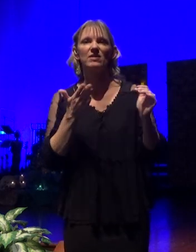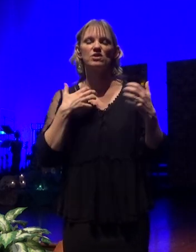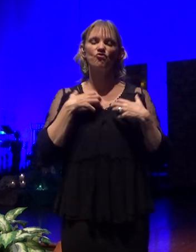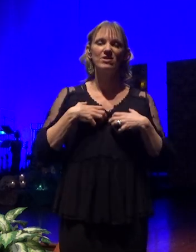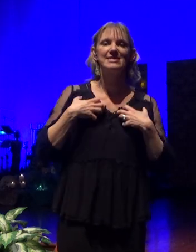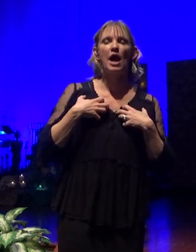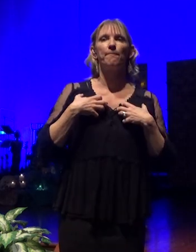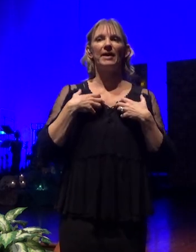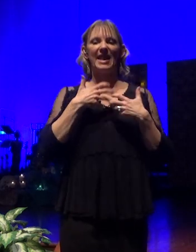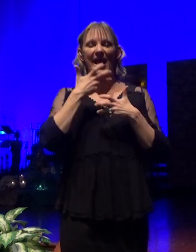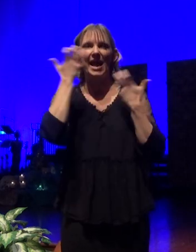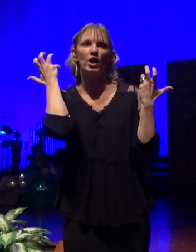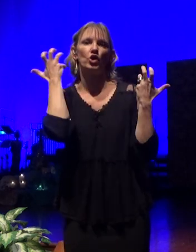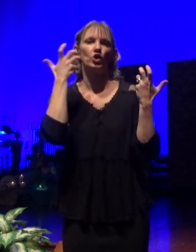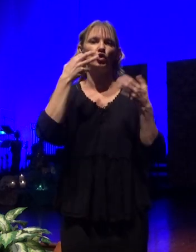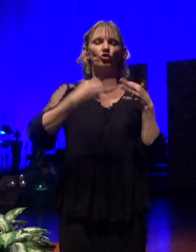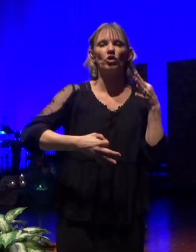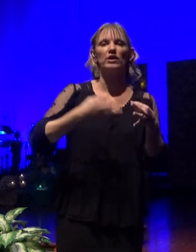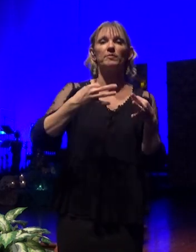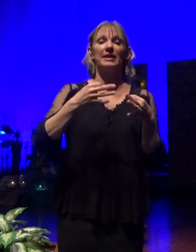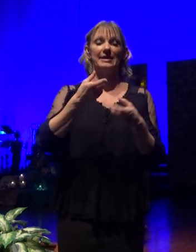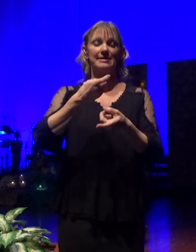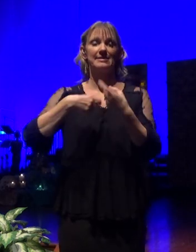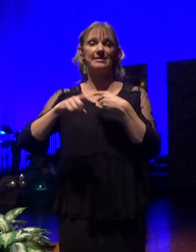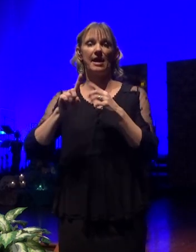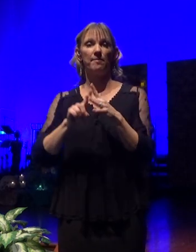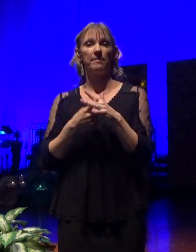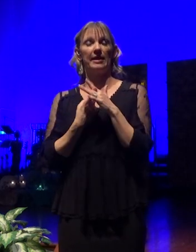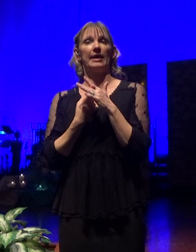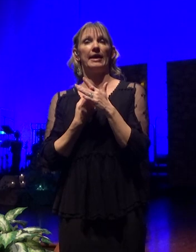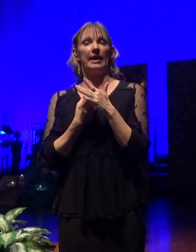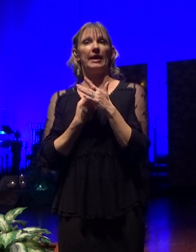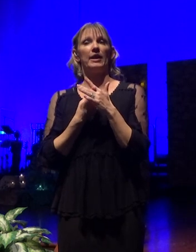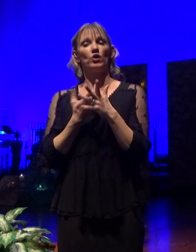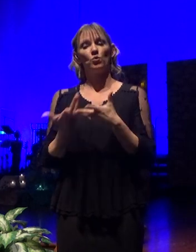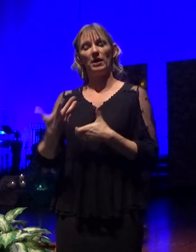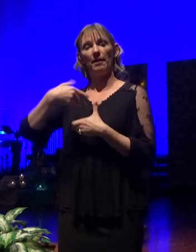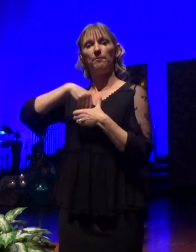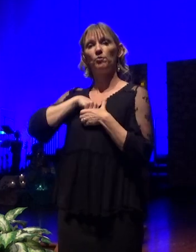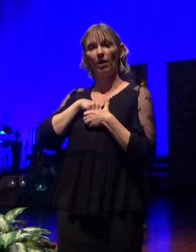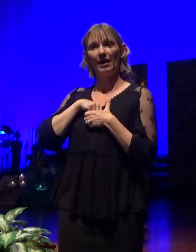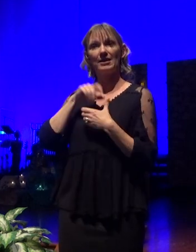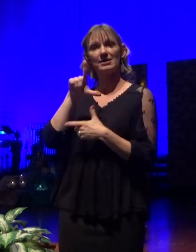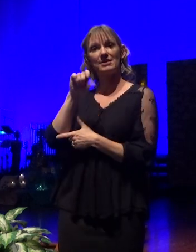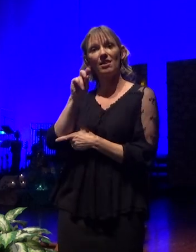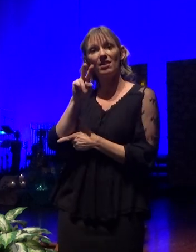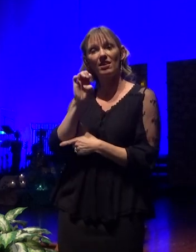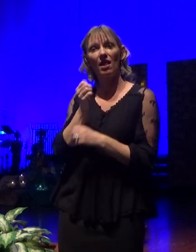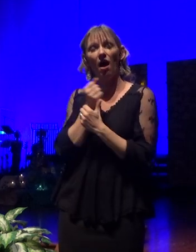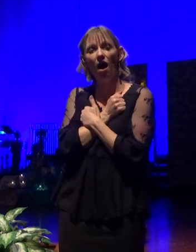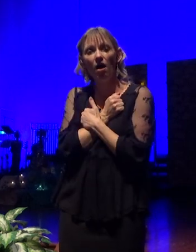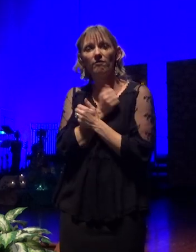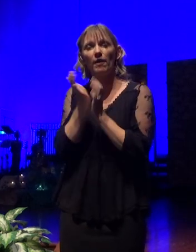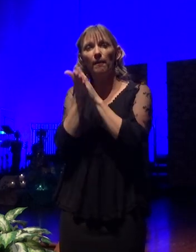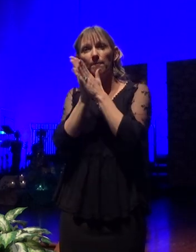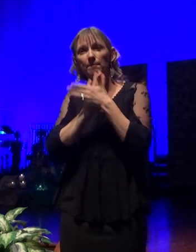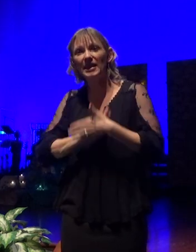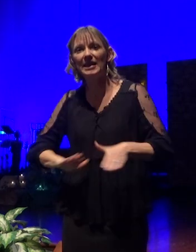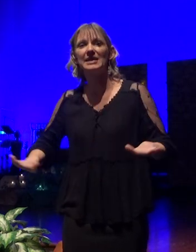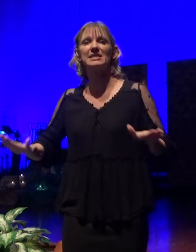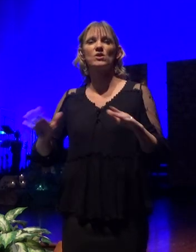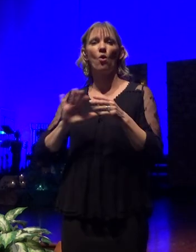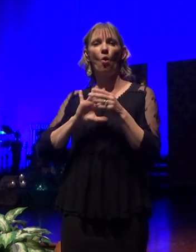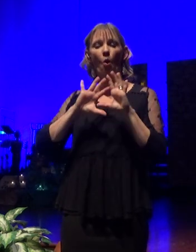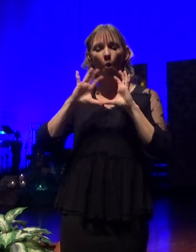and judgment, and begin instead to embrace love and peace and wholeness.